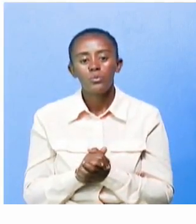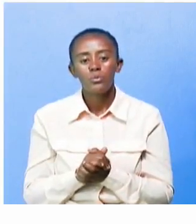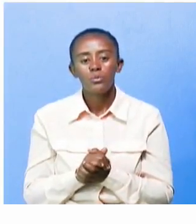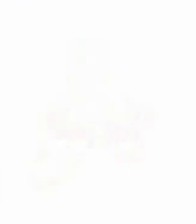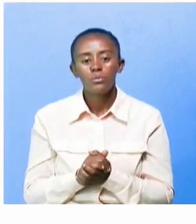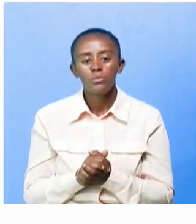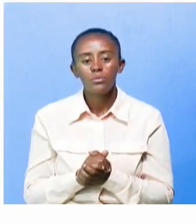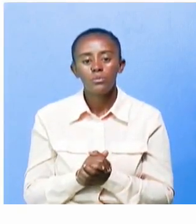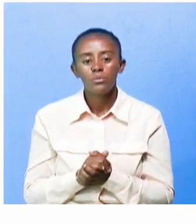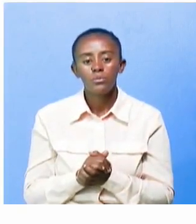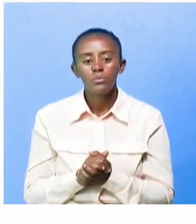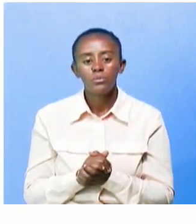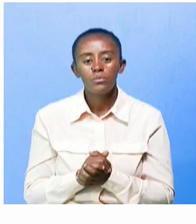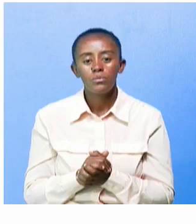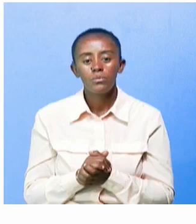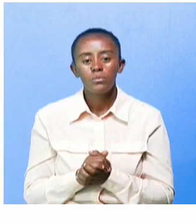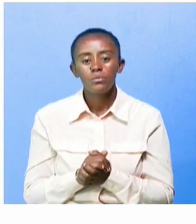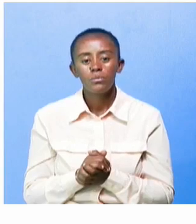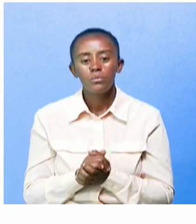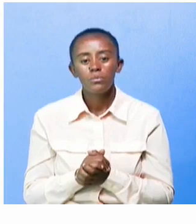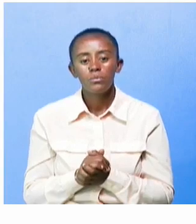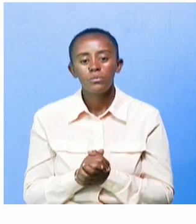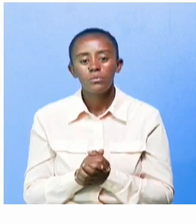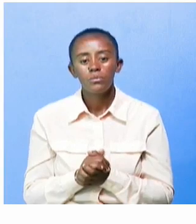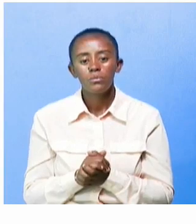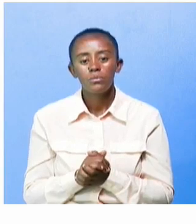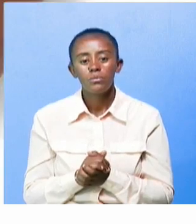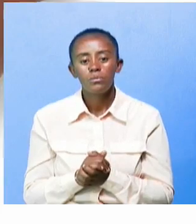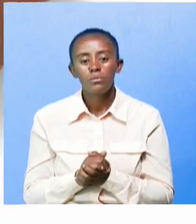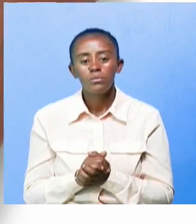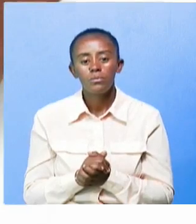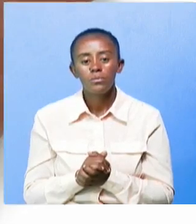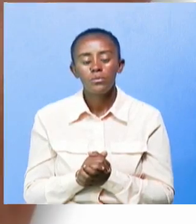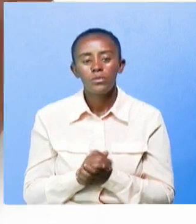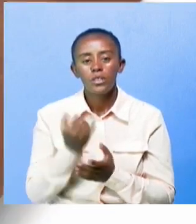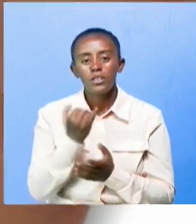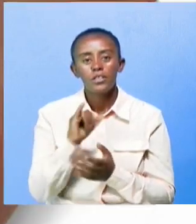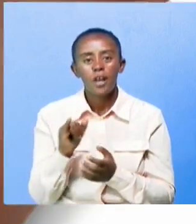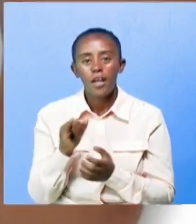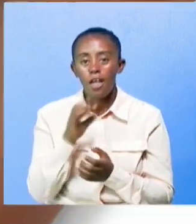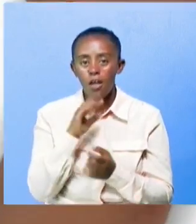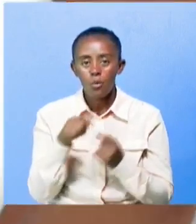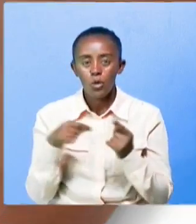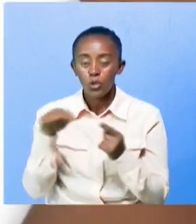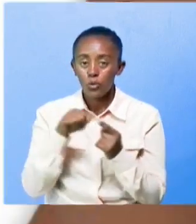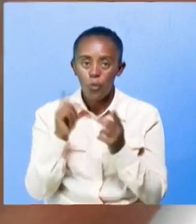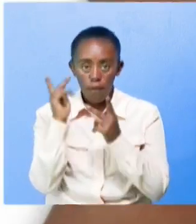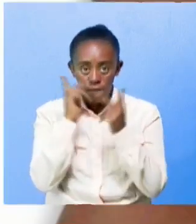visit. Okay. They are going to visit